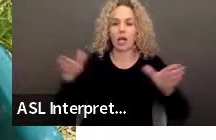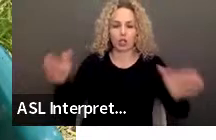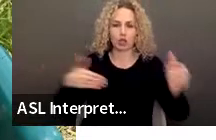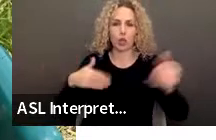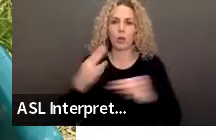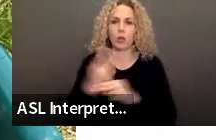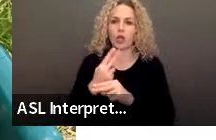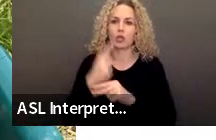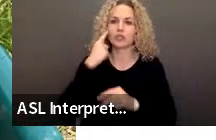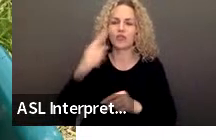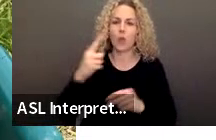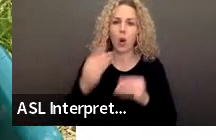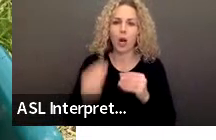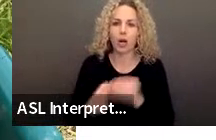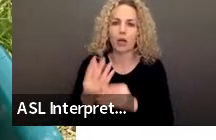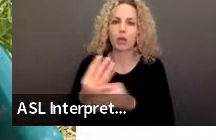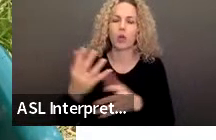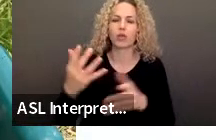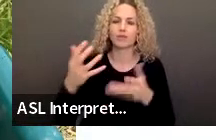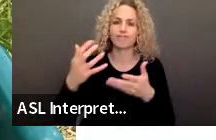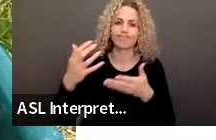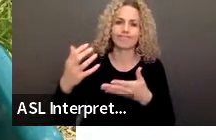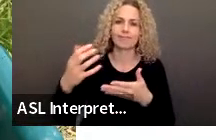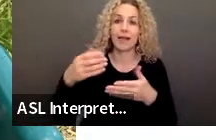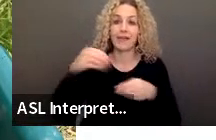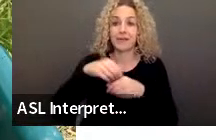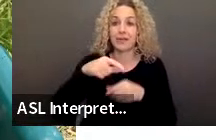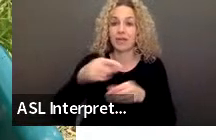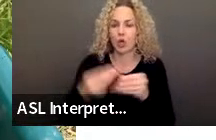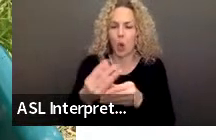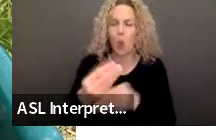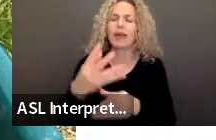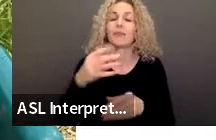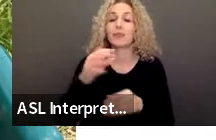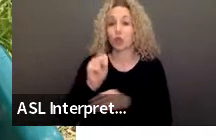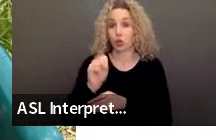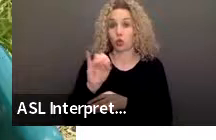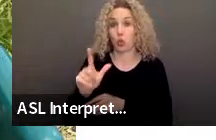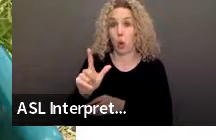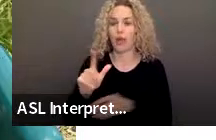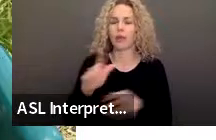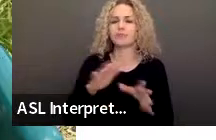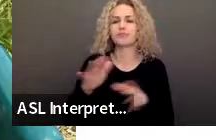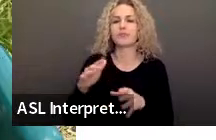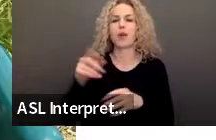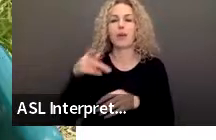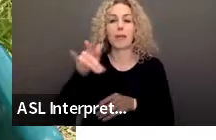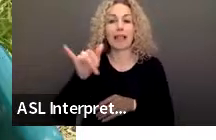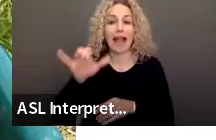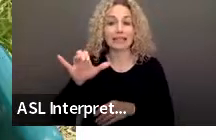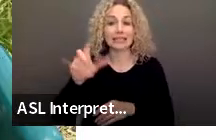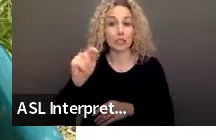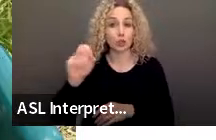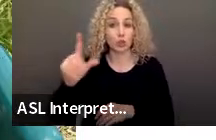for propagation that holds soil, and an assortment of plastic tools. We have found that it's really great to have